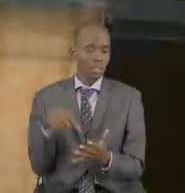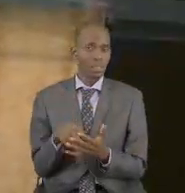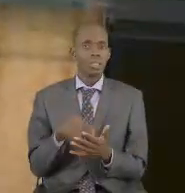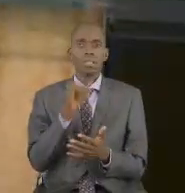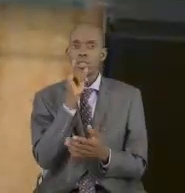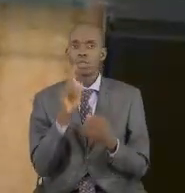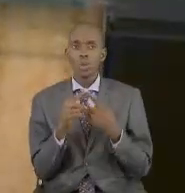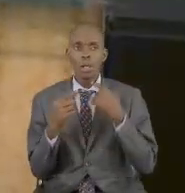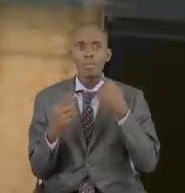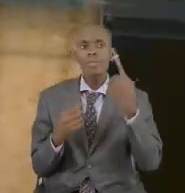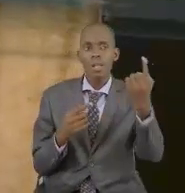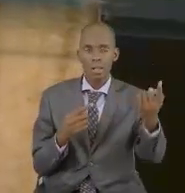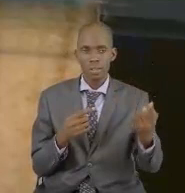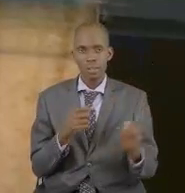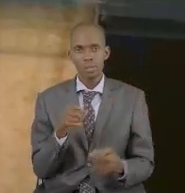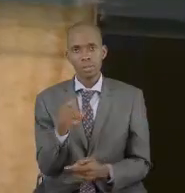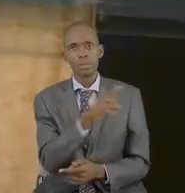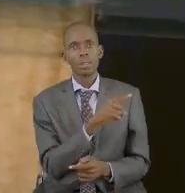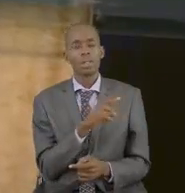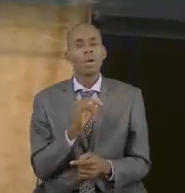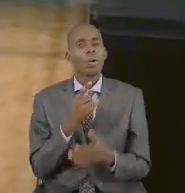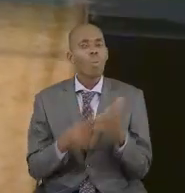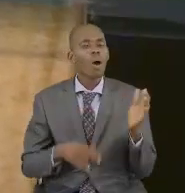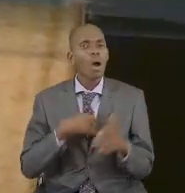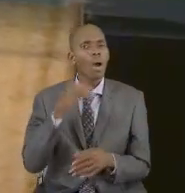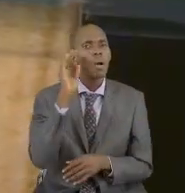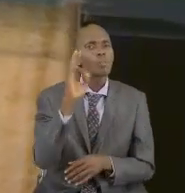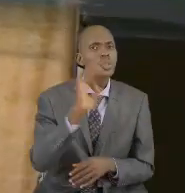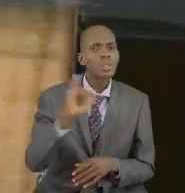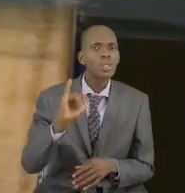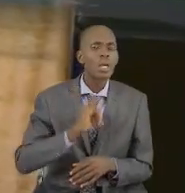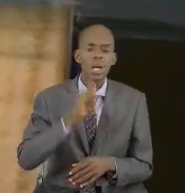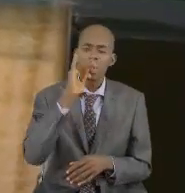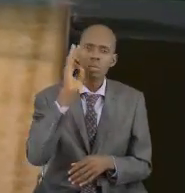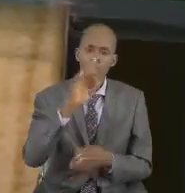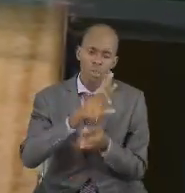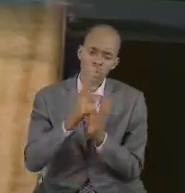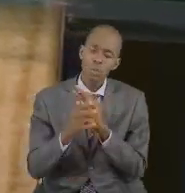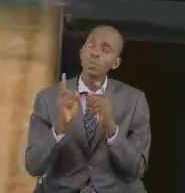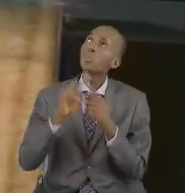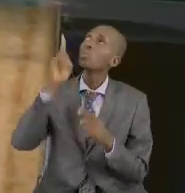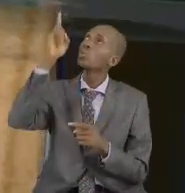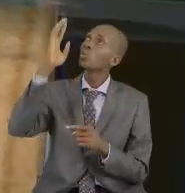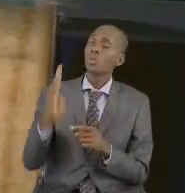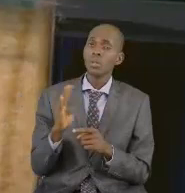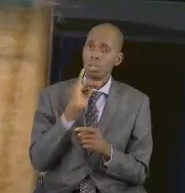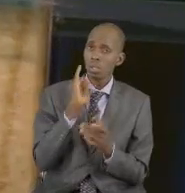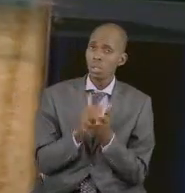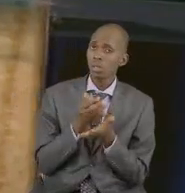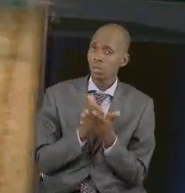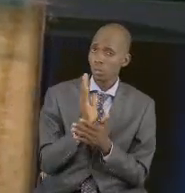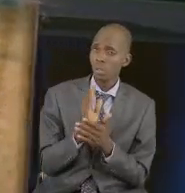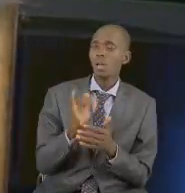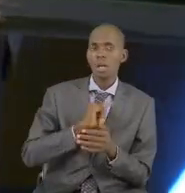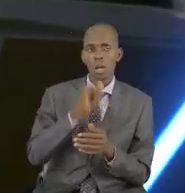I'm preaching repentance towards God. Is that right? I'm preaching faith in the Lord Jesus Christ. Is that